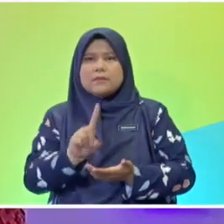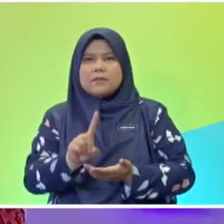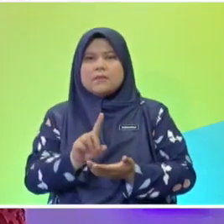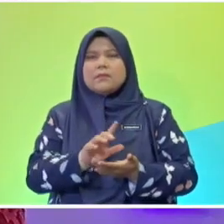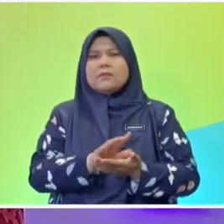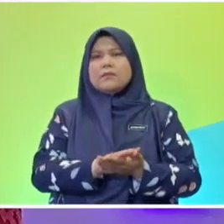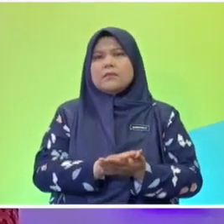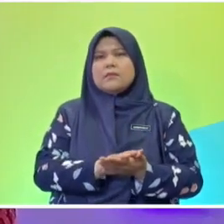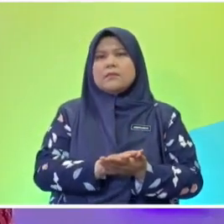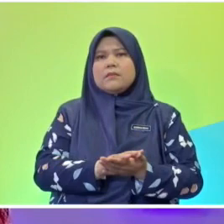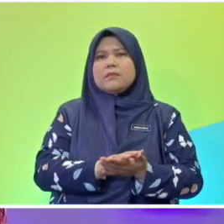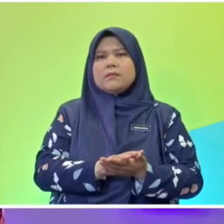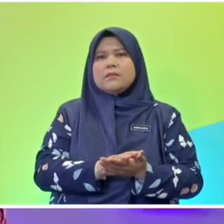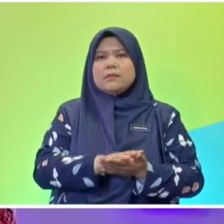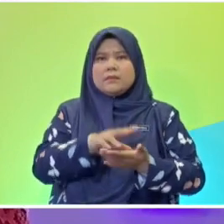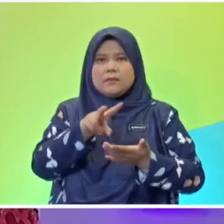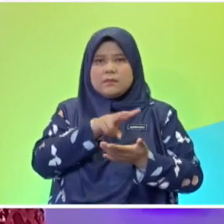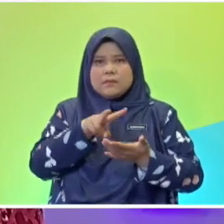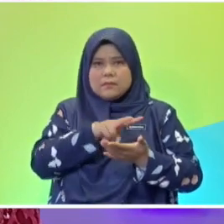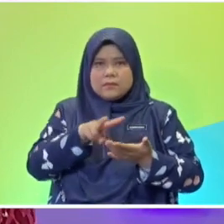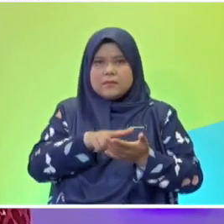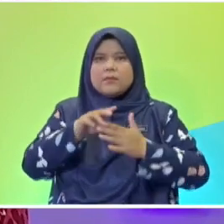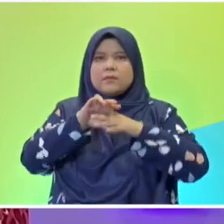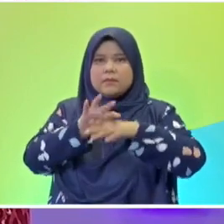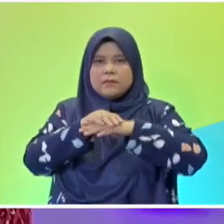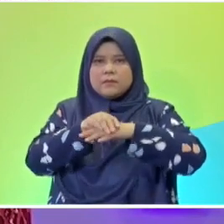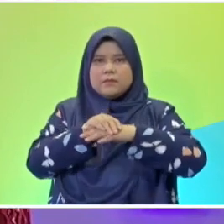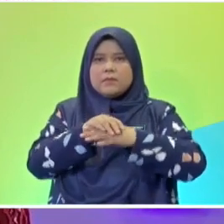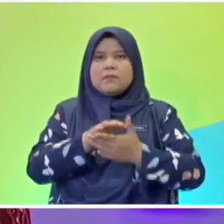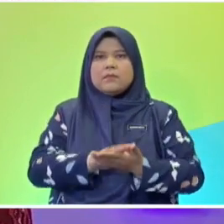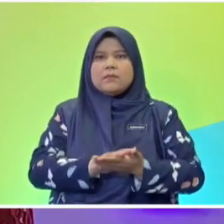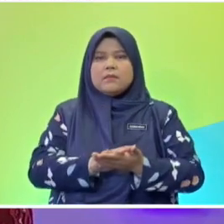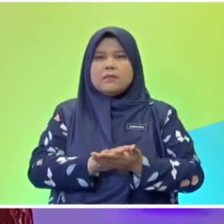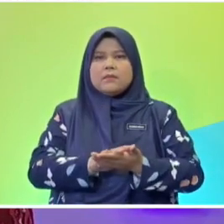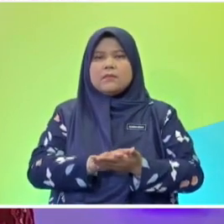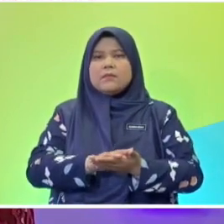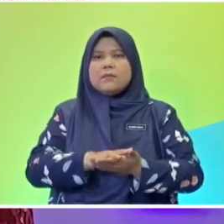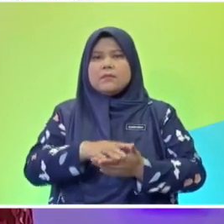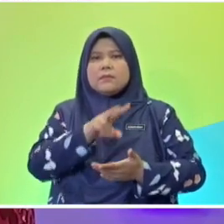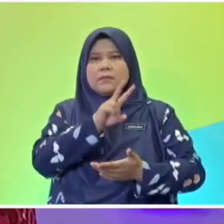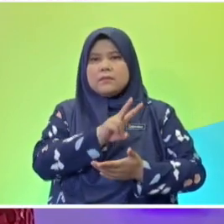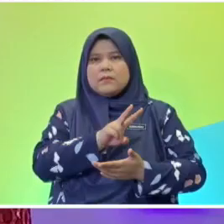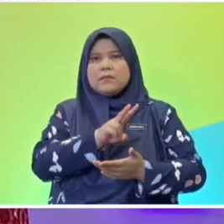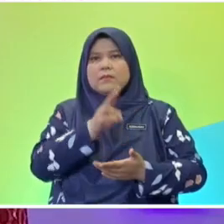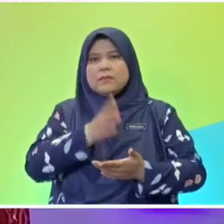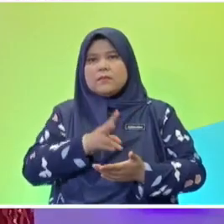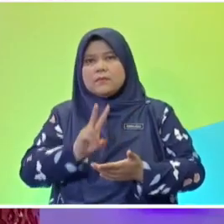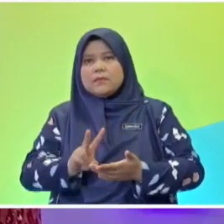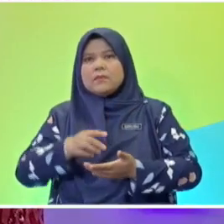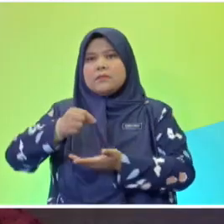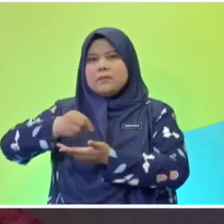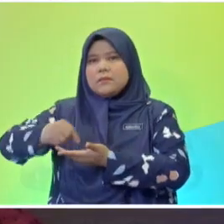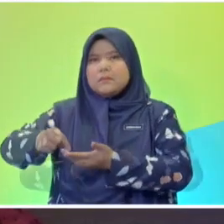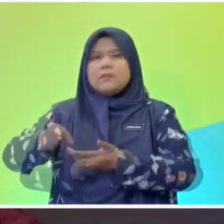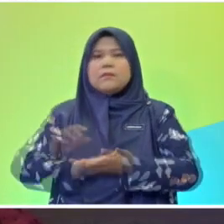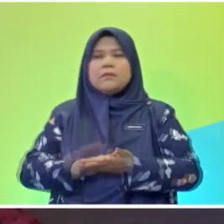be for reading and use of English. For 12/2 is writing paper. All